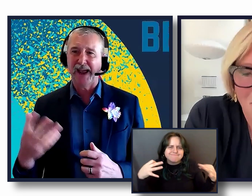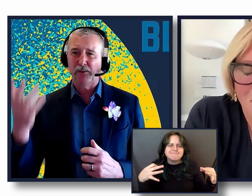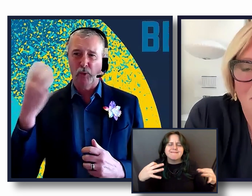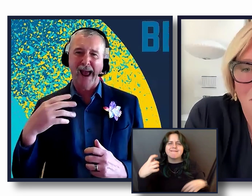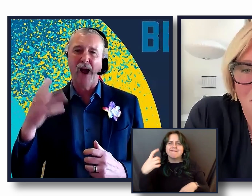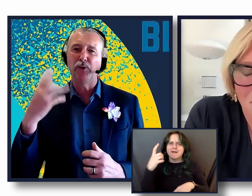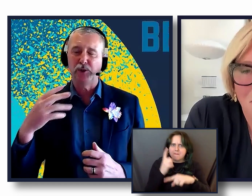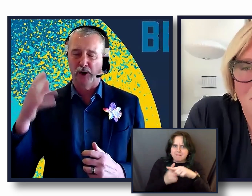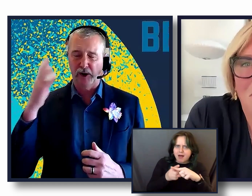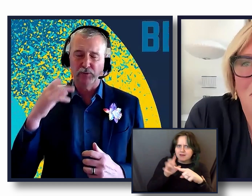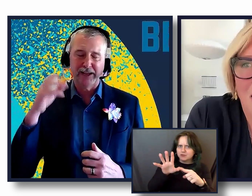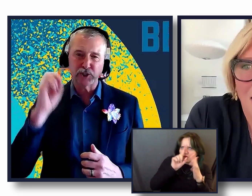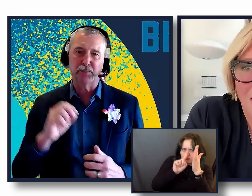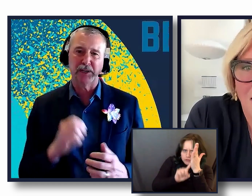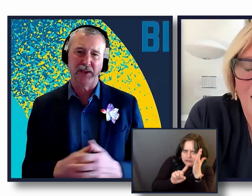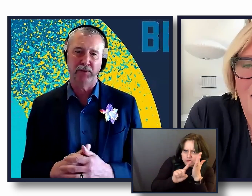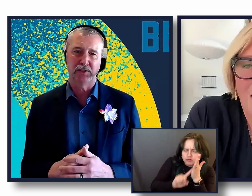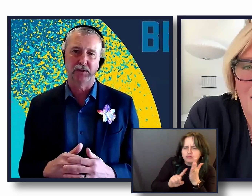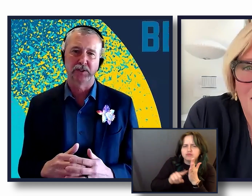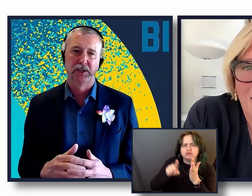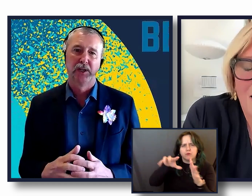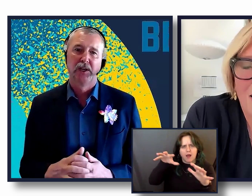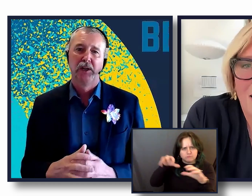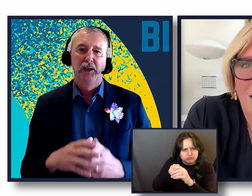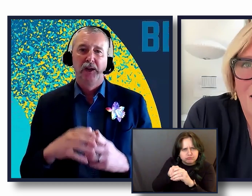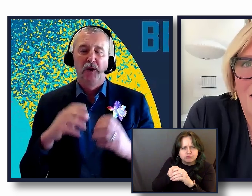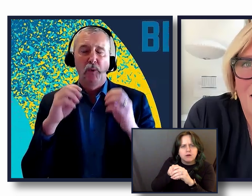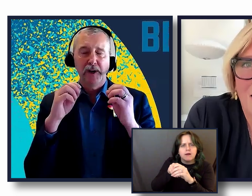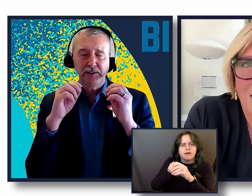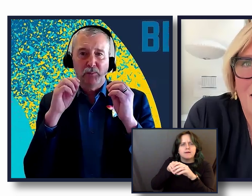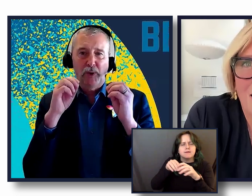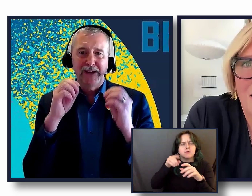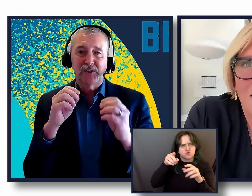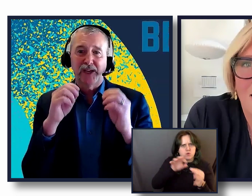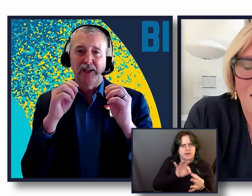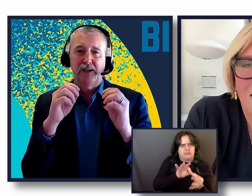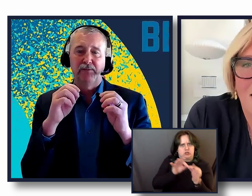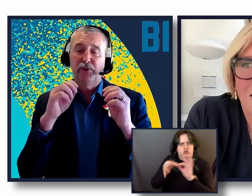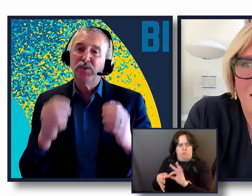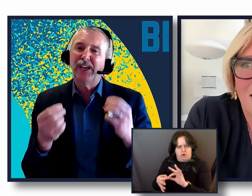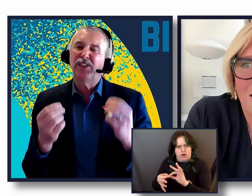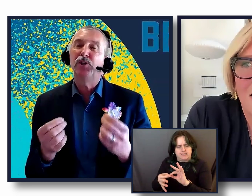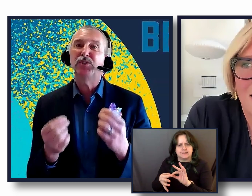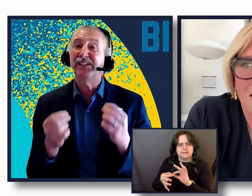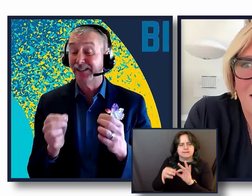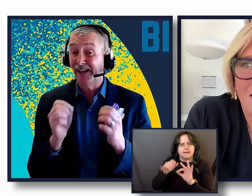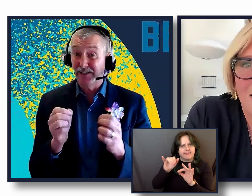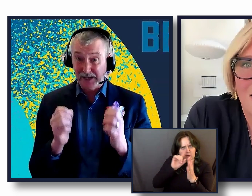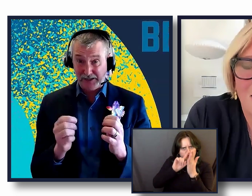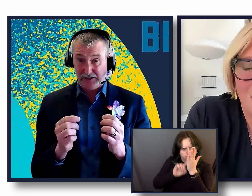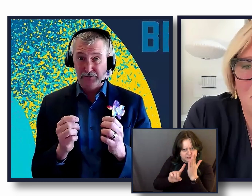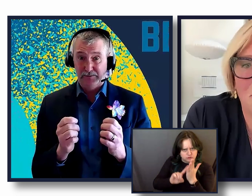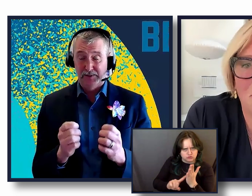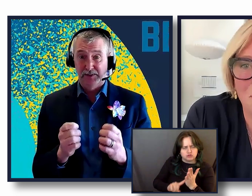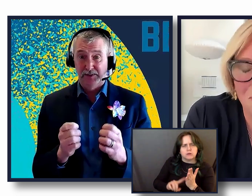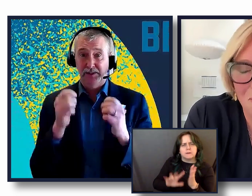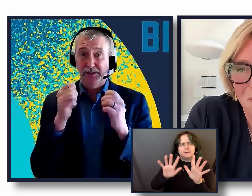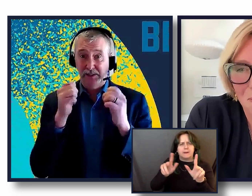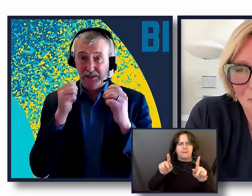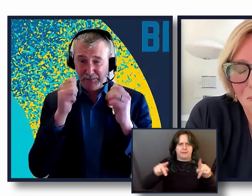have done and how you are interpreting that research, what are some ways that folks at UC San